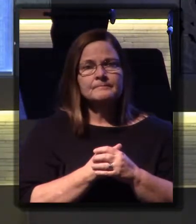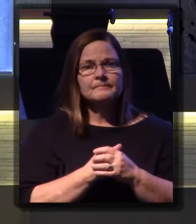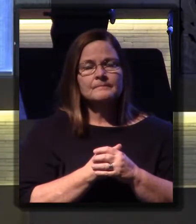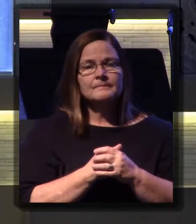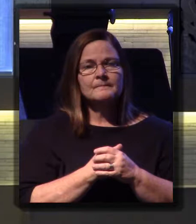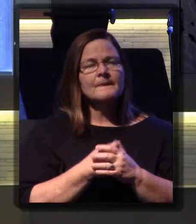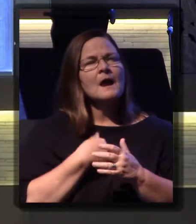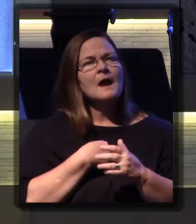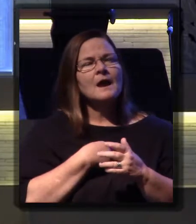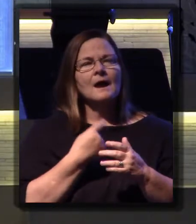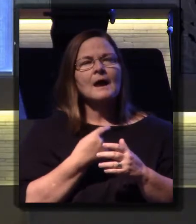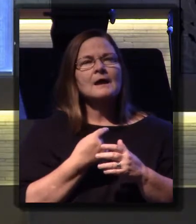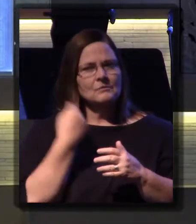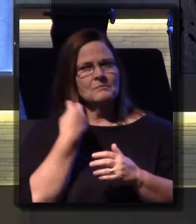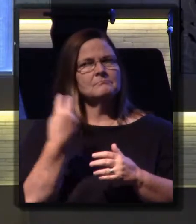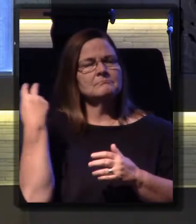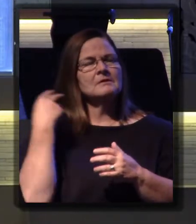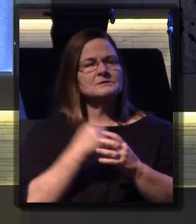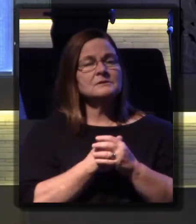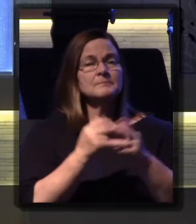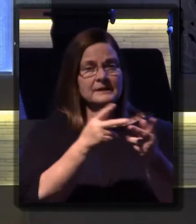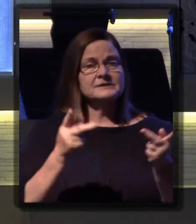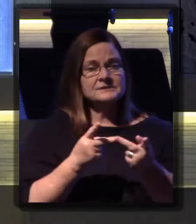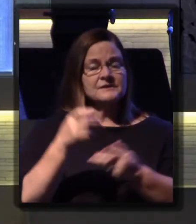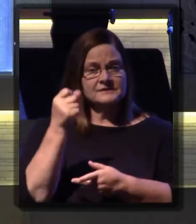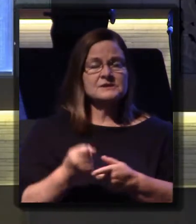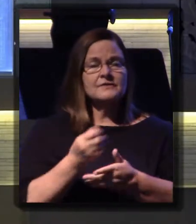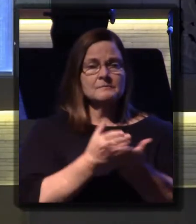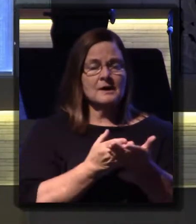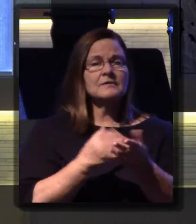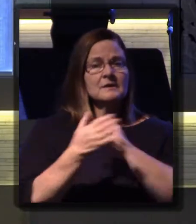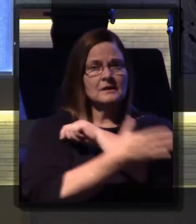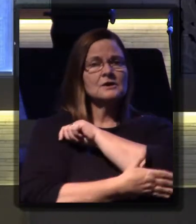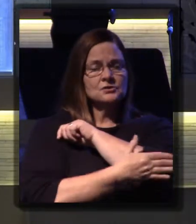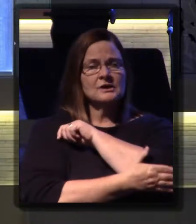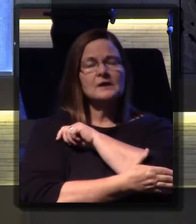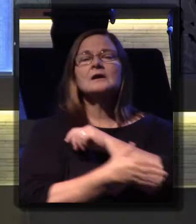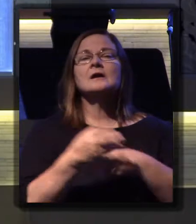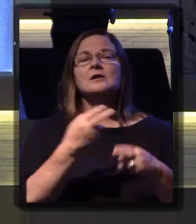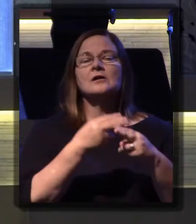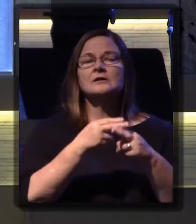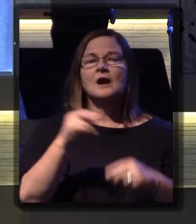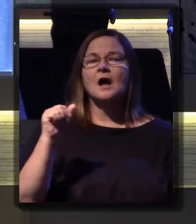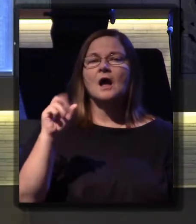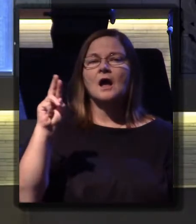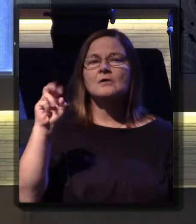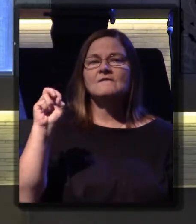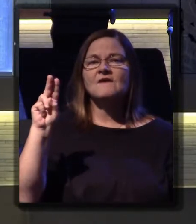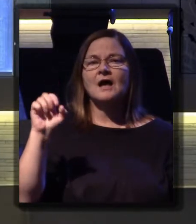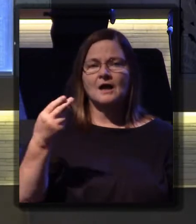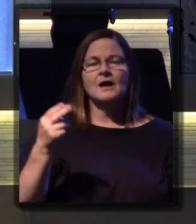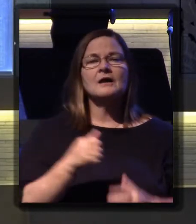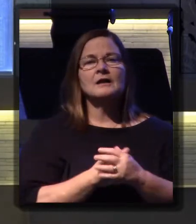Survival is demonstrated by this impressive tree. I'm reminded of some places there in the southern